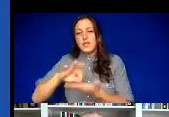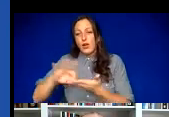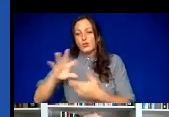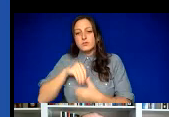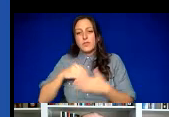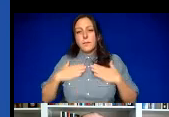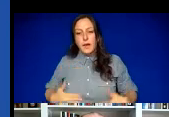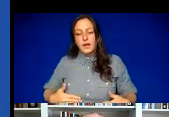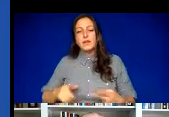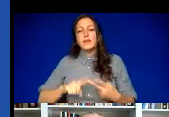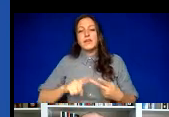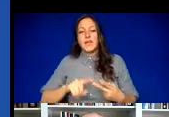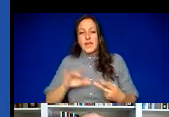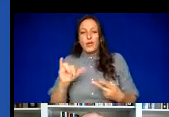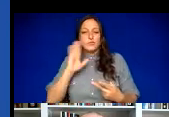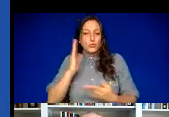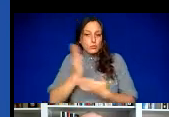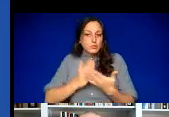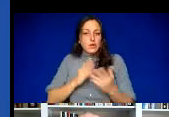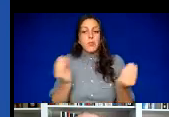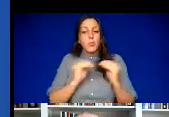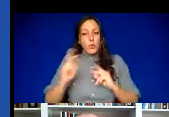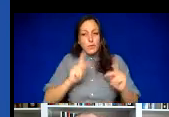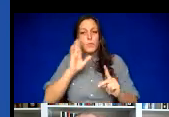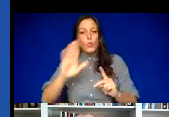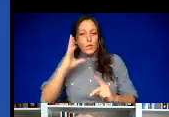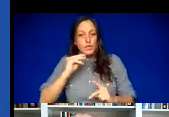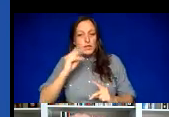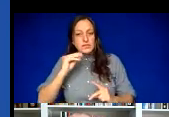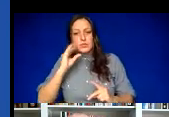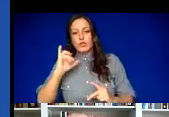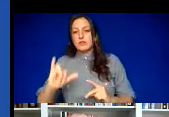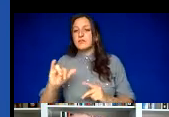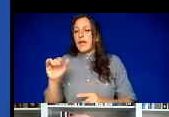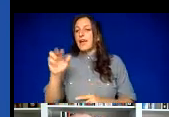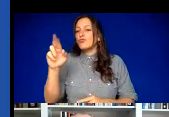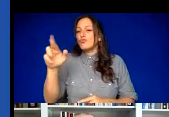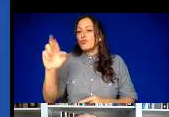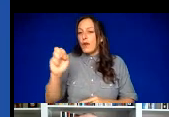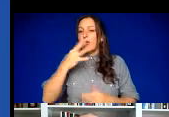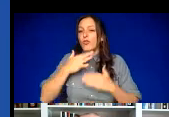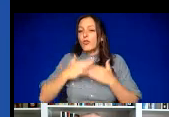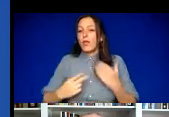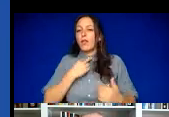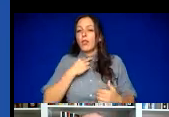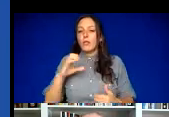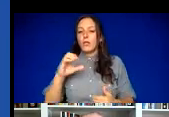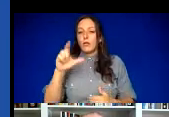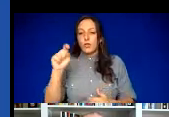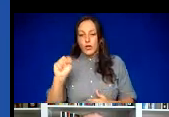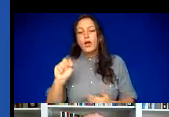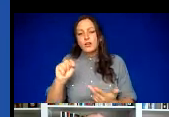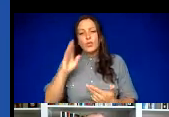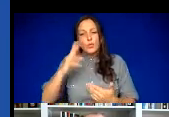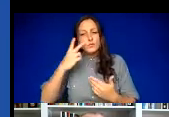CDC, and that will inform their work in making decisions. From a policy perspective, they really have 3